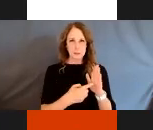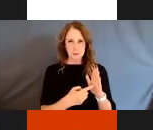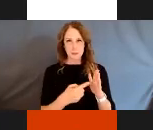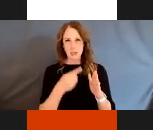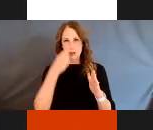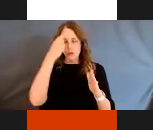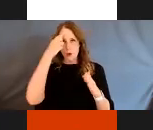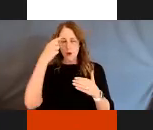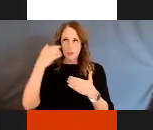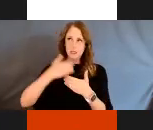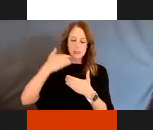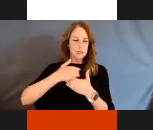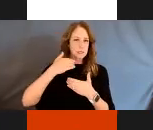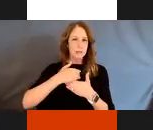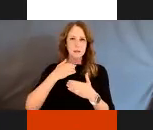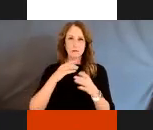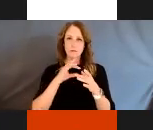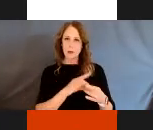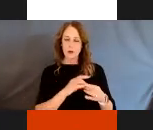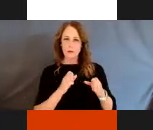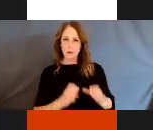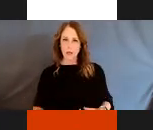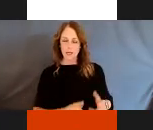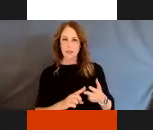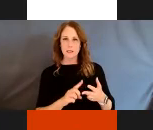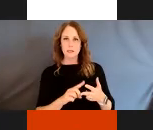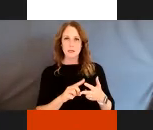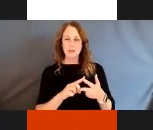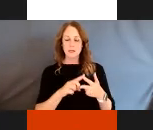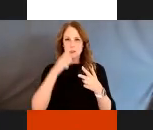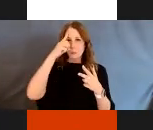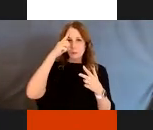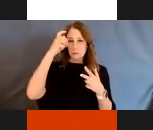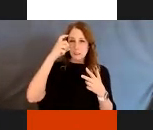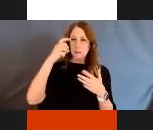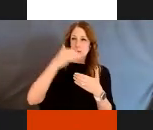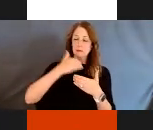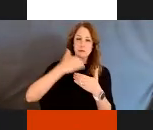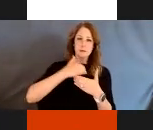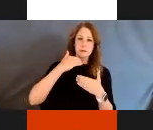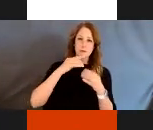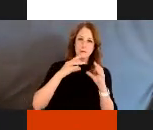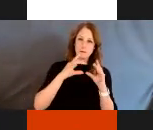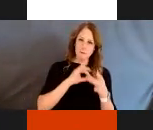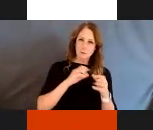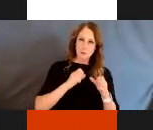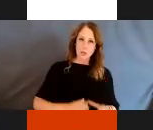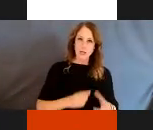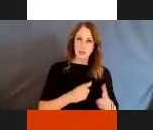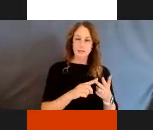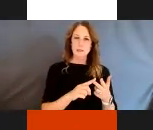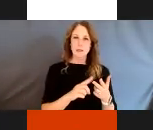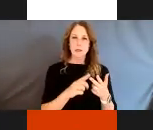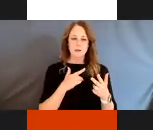intrusive thoughts about clients, disturbing dreams about clients, a sense of reliving a